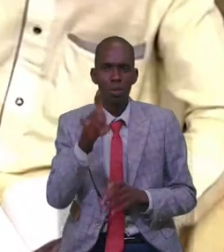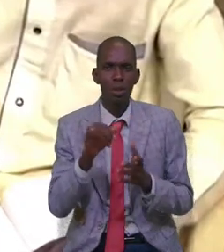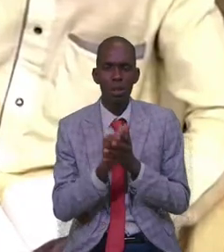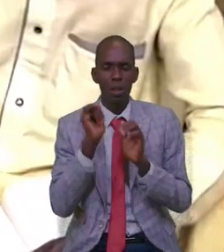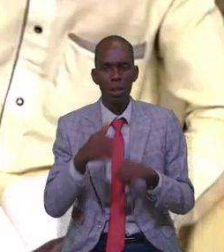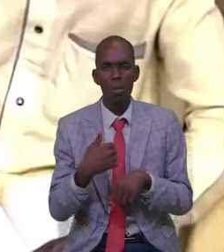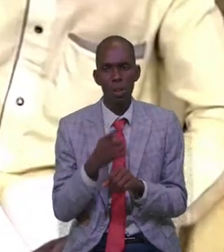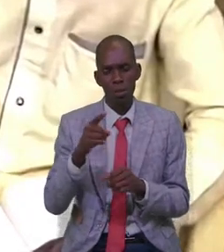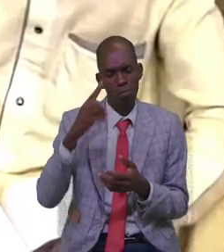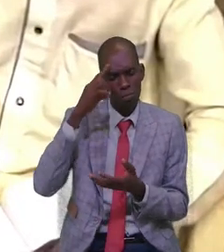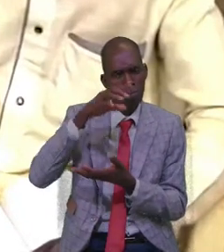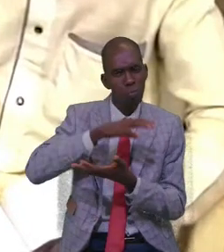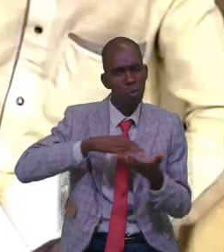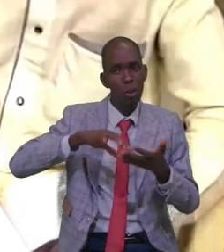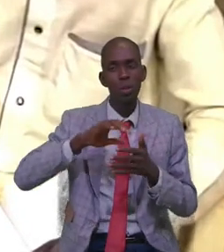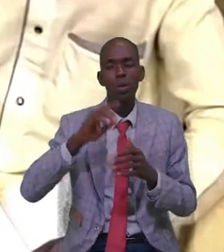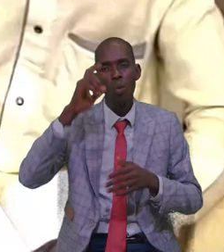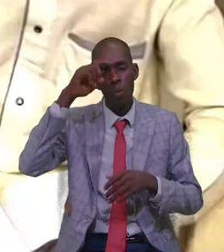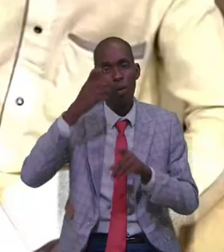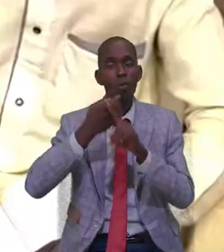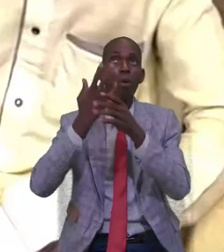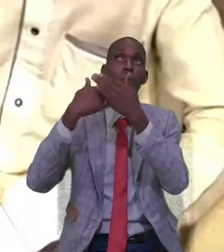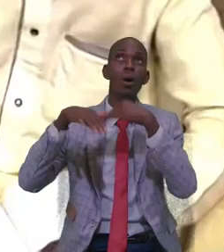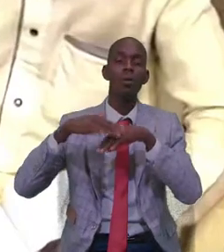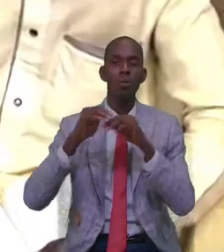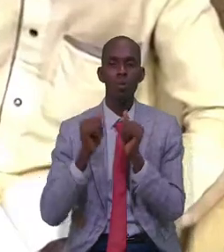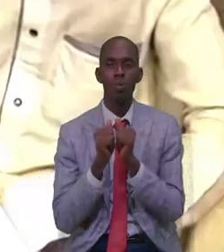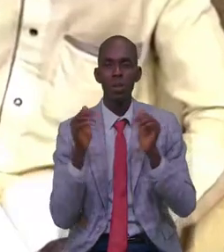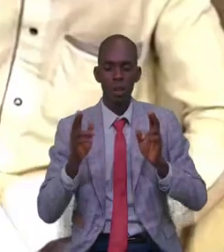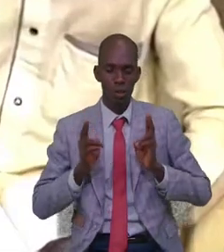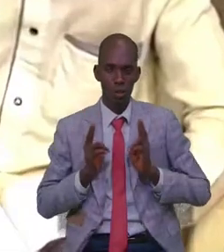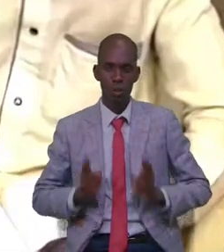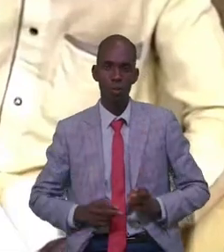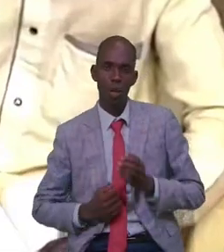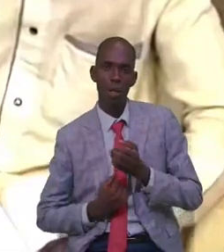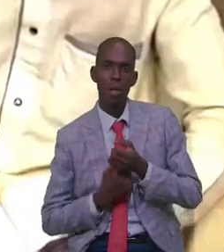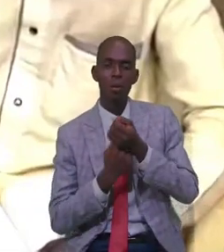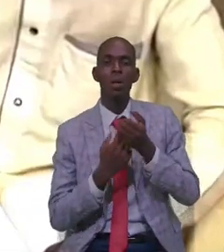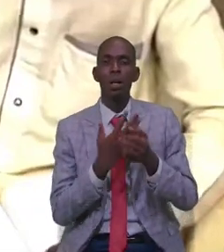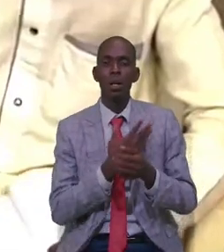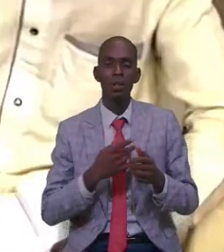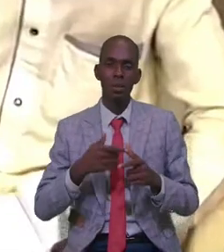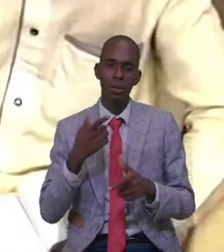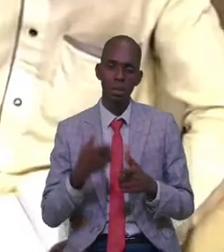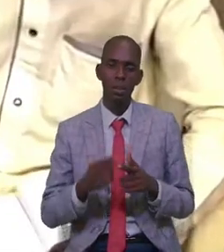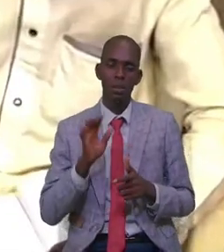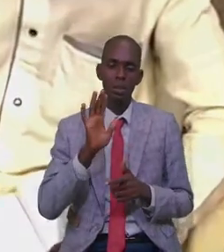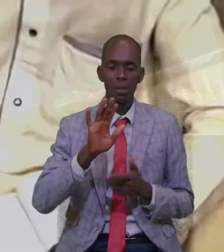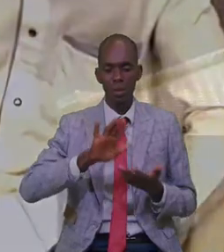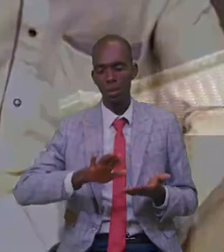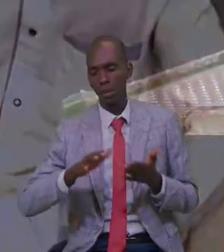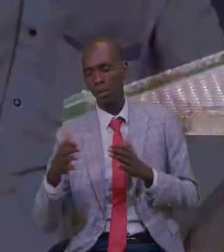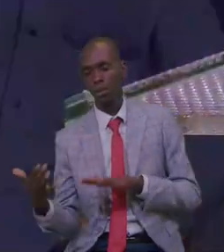heaven, without human help. And then his crucifixion, and then his death. Is he